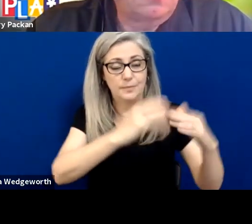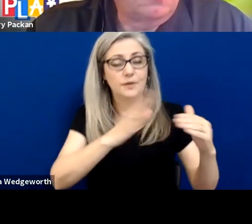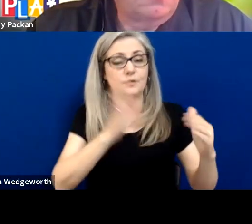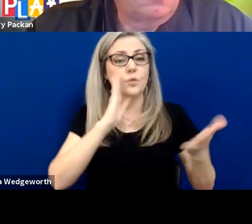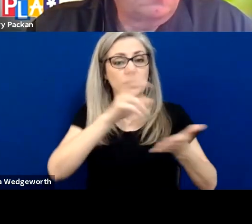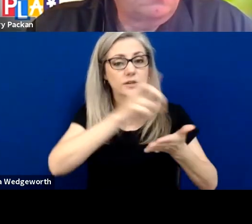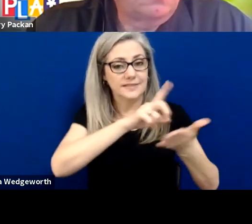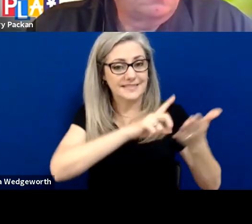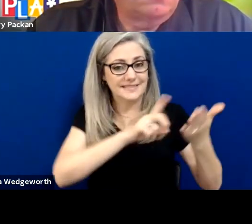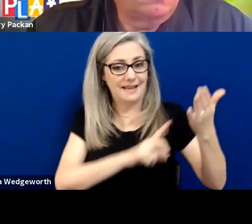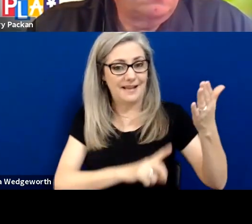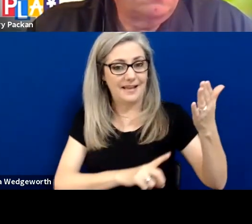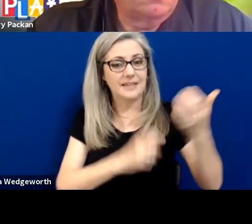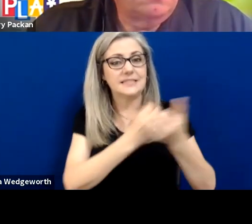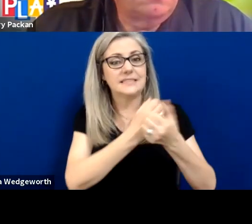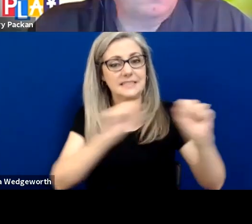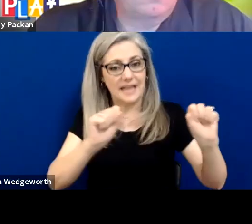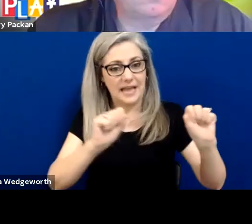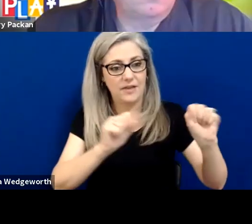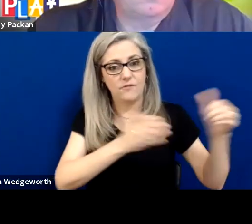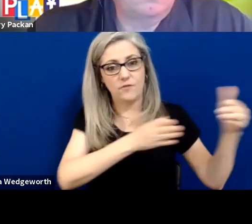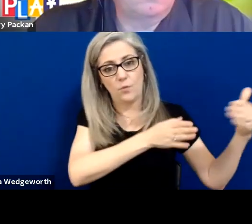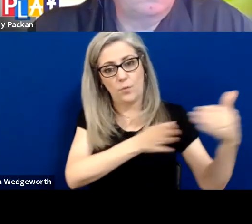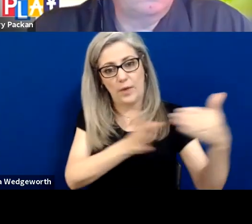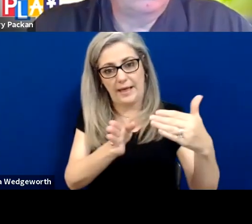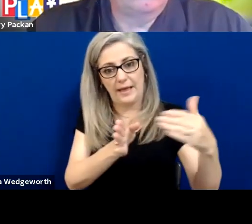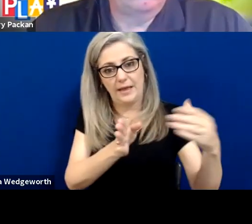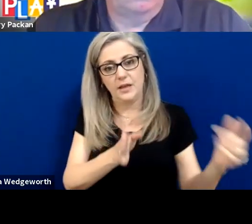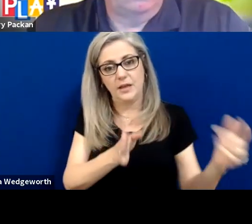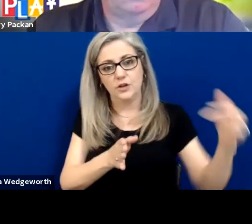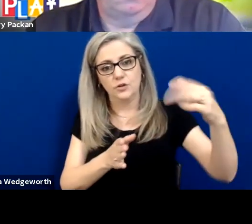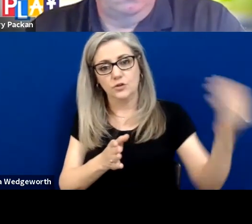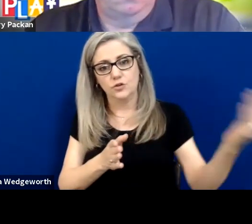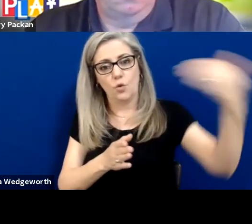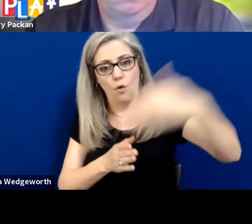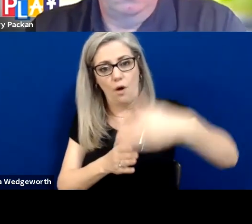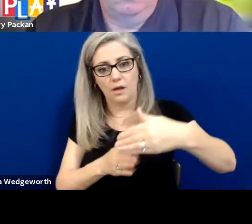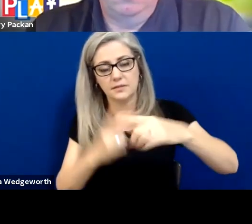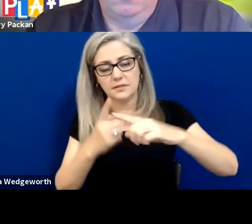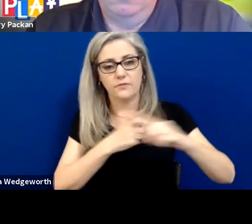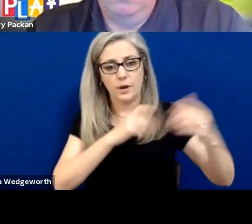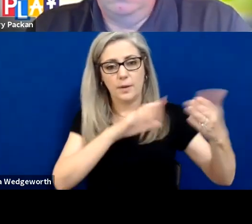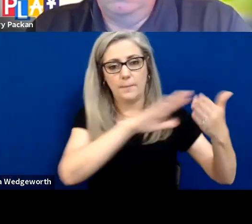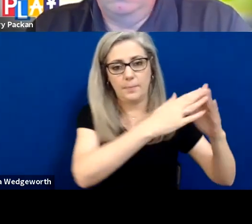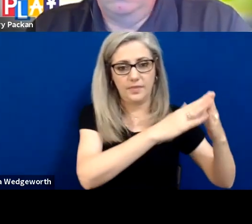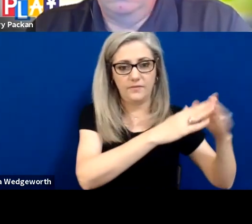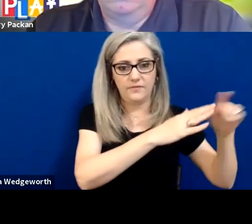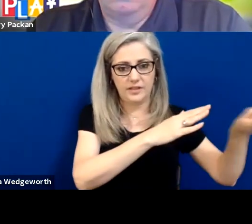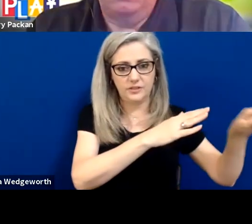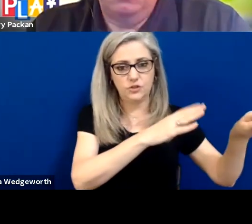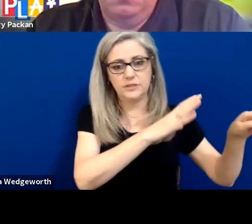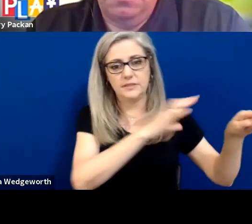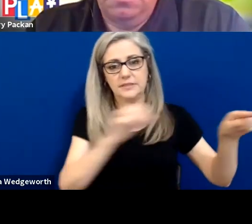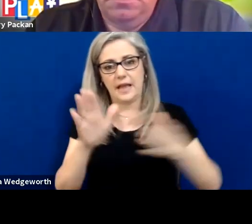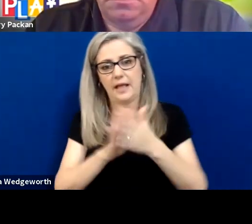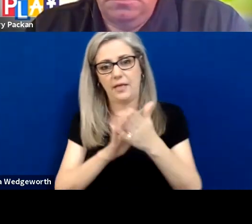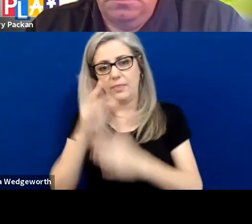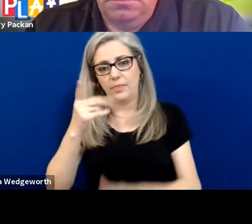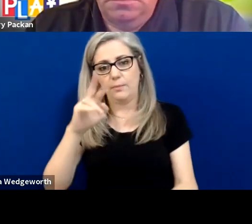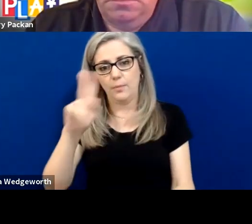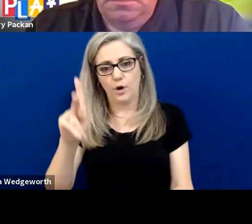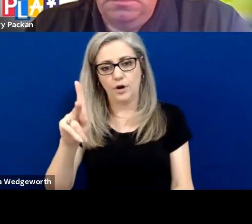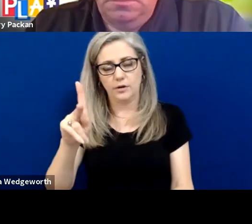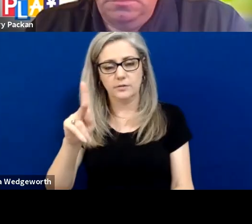design safe passageways to cross between the Village of the Carmel property and the park space. And Right.